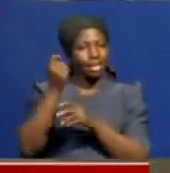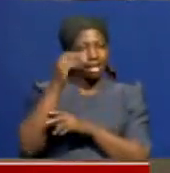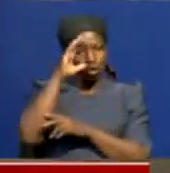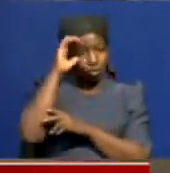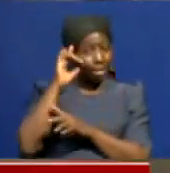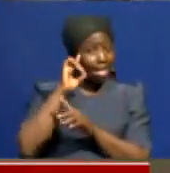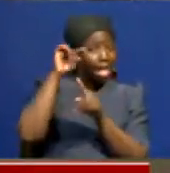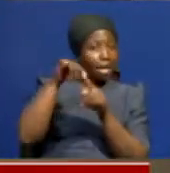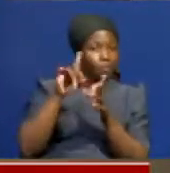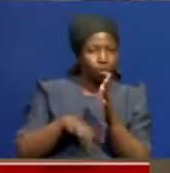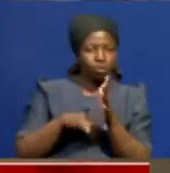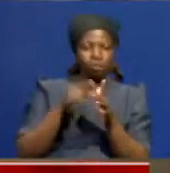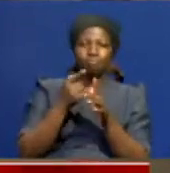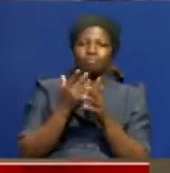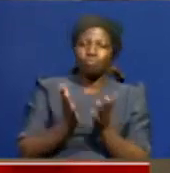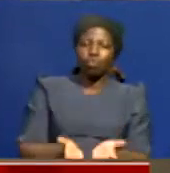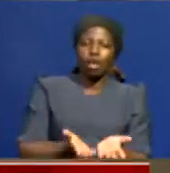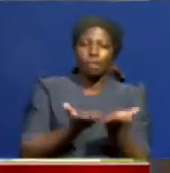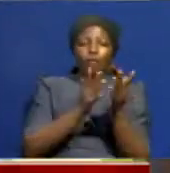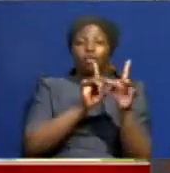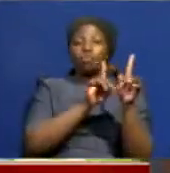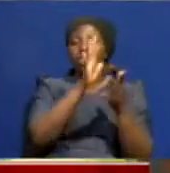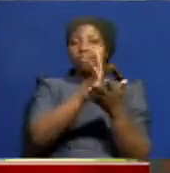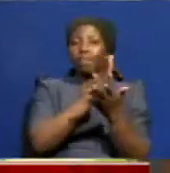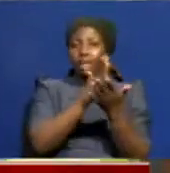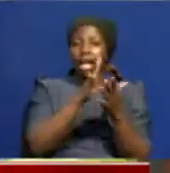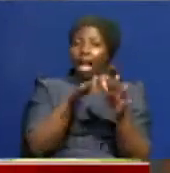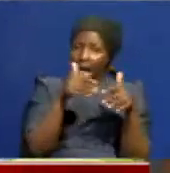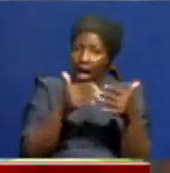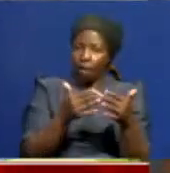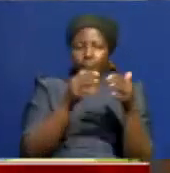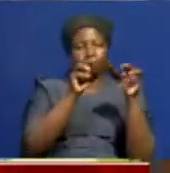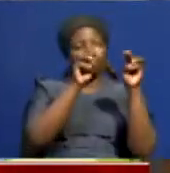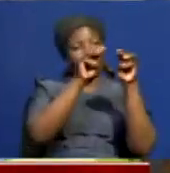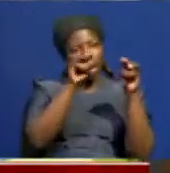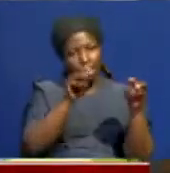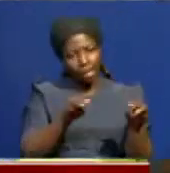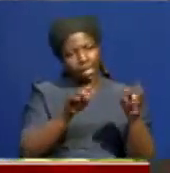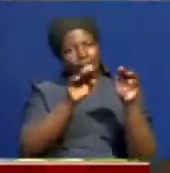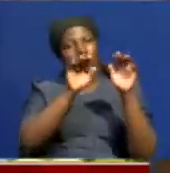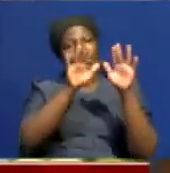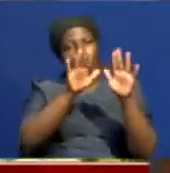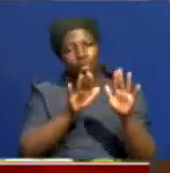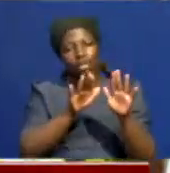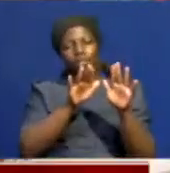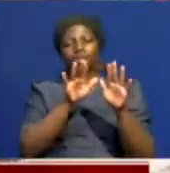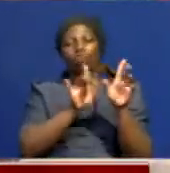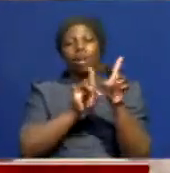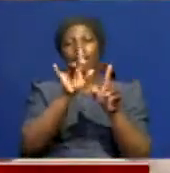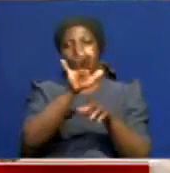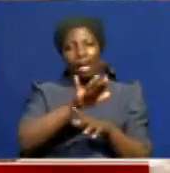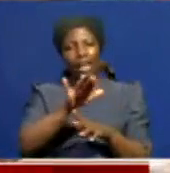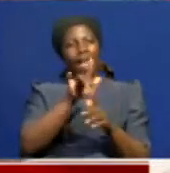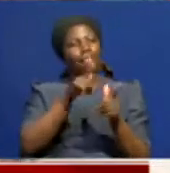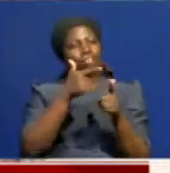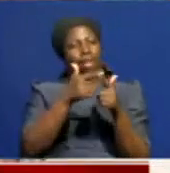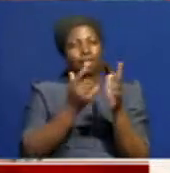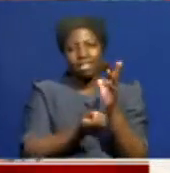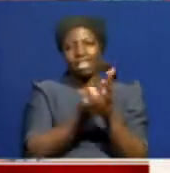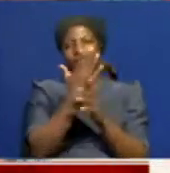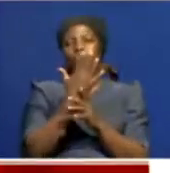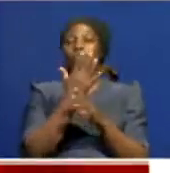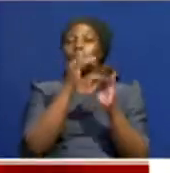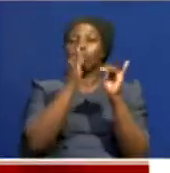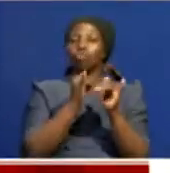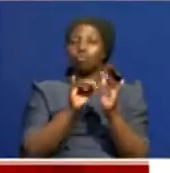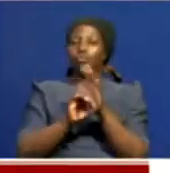boost the country's tourism sector by mapping out key tourist sites and developing new products. Tourism